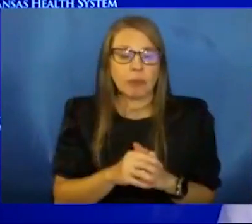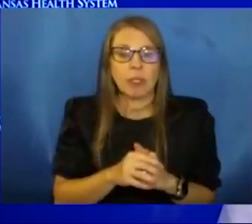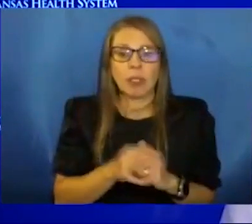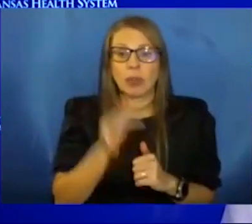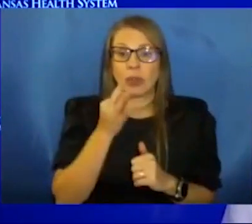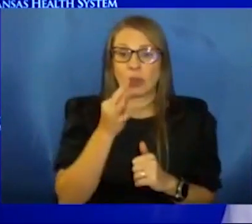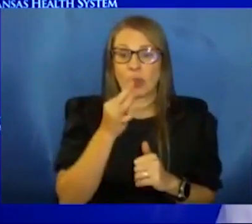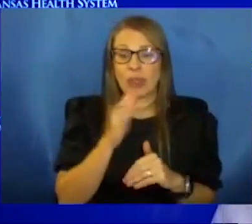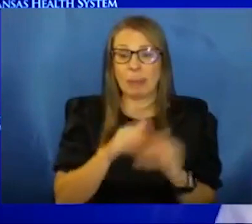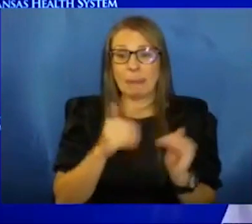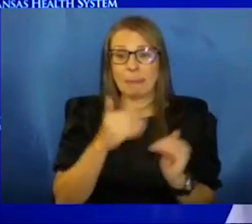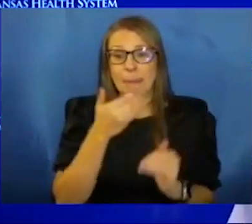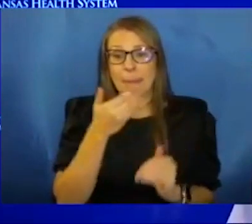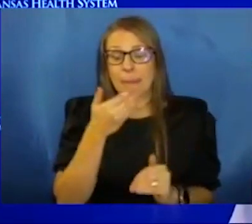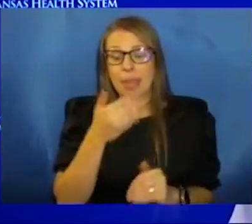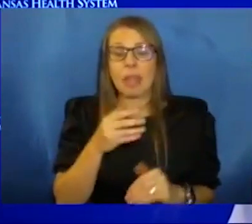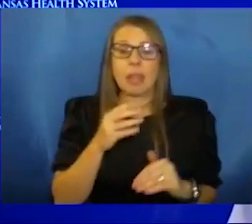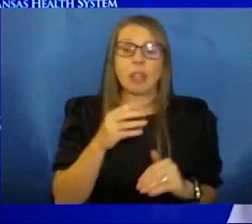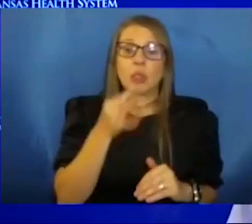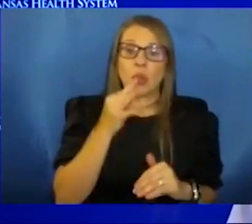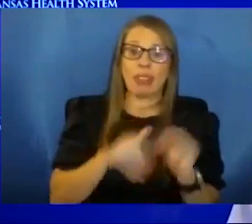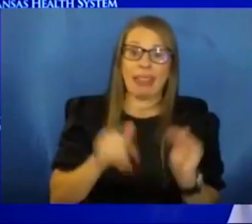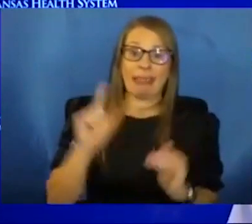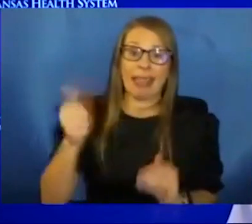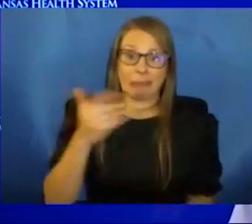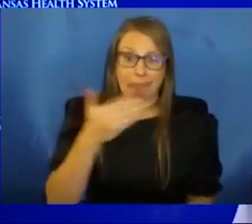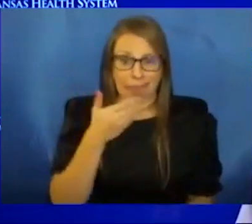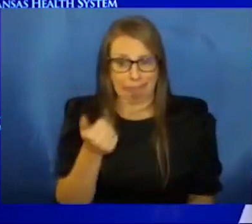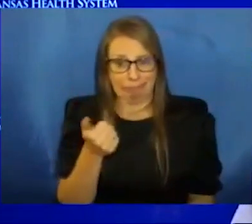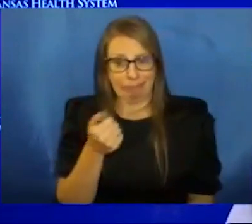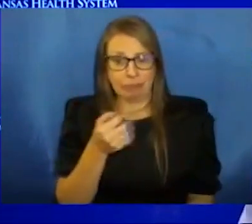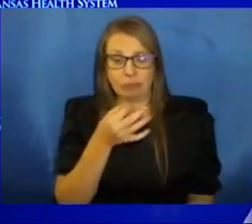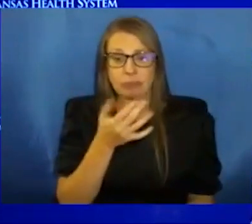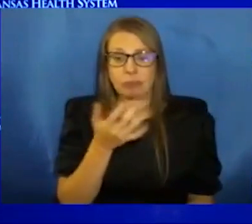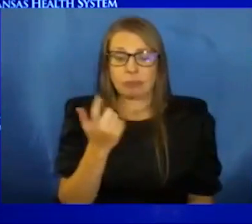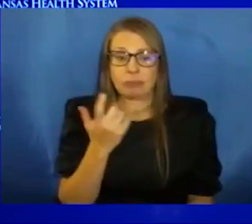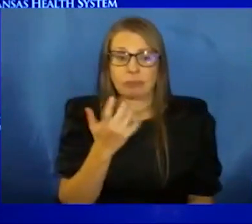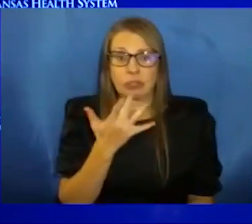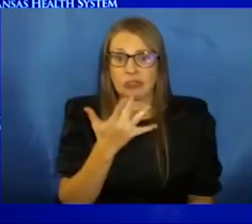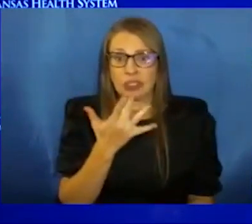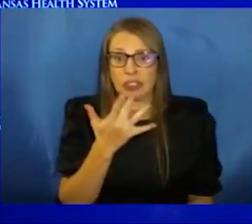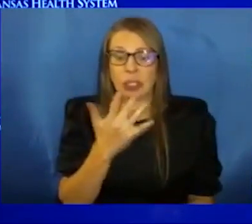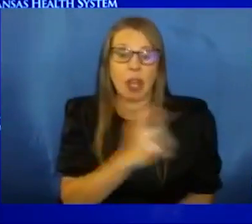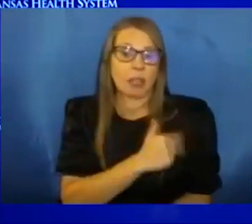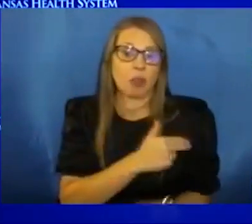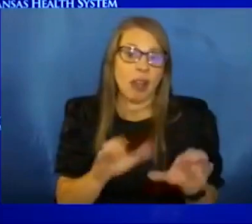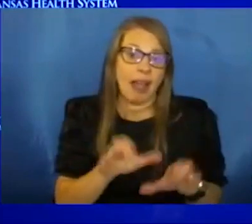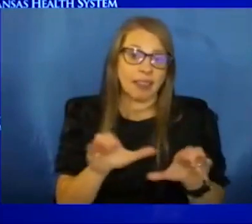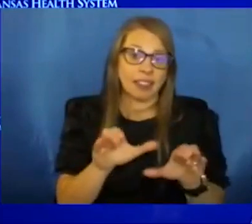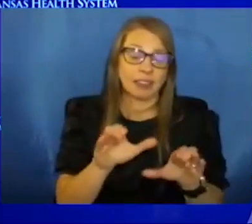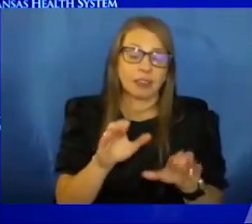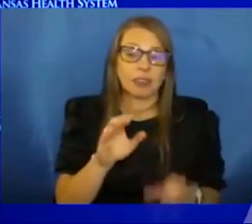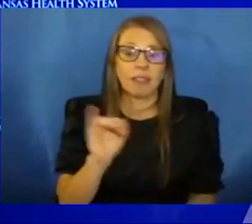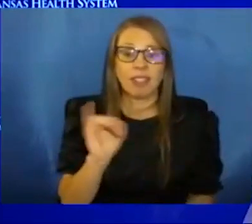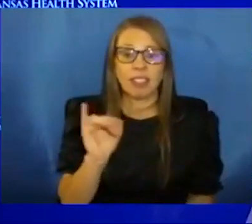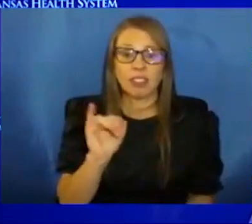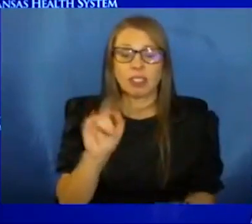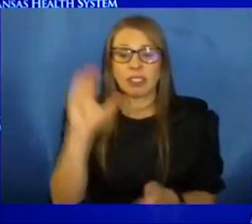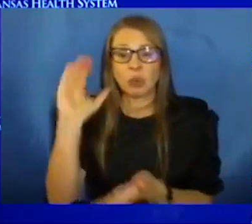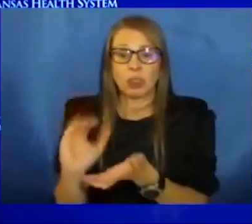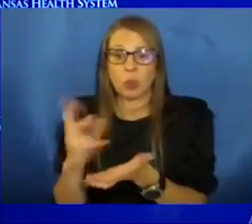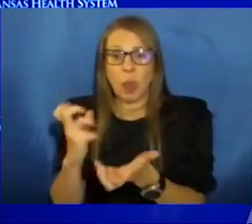meeting yesterday, I saw new case numbers in the region appear to be leveling off. How soon will this translate to hospital numbers?